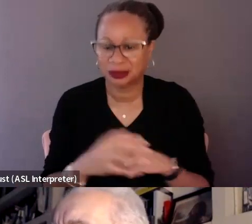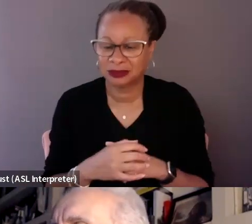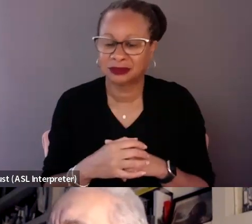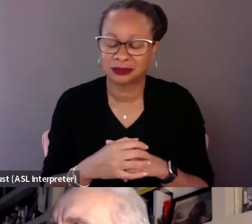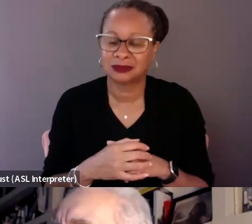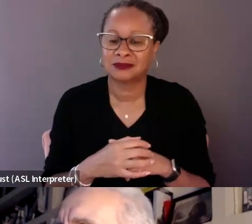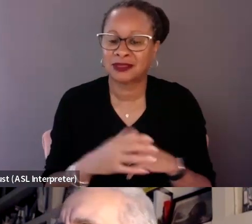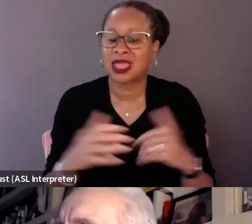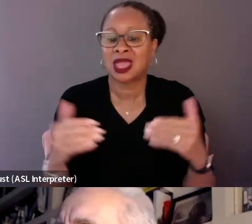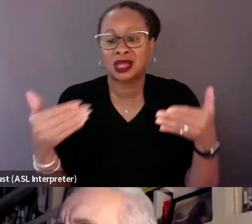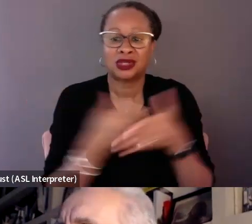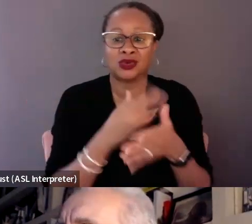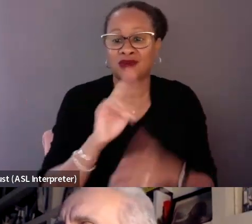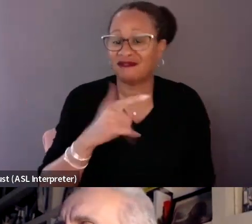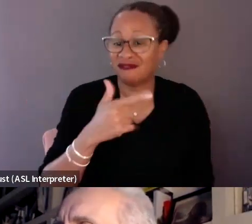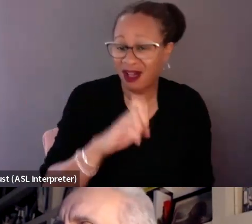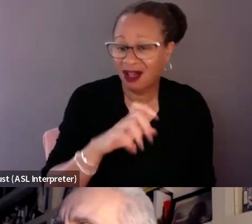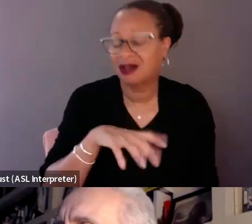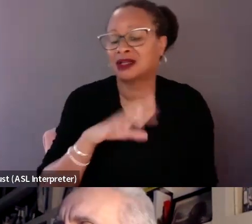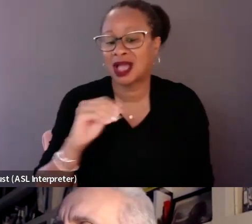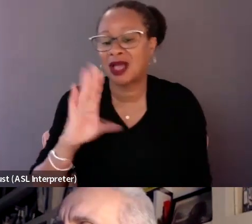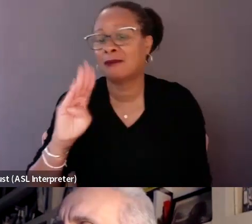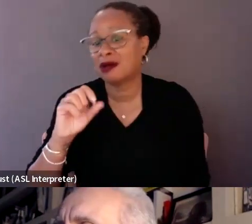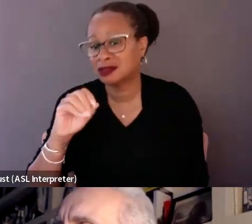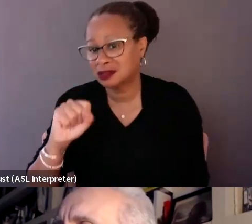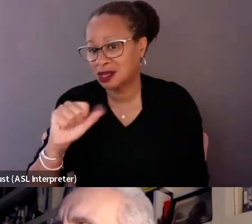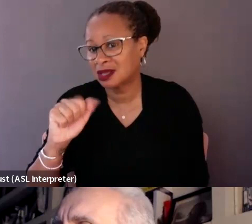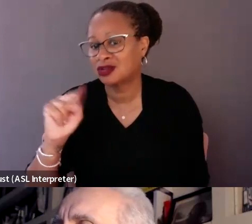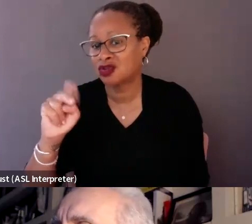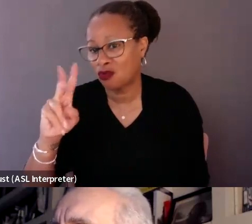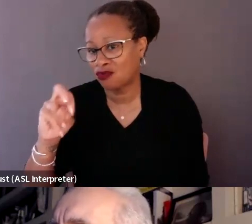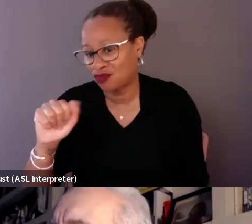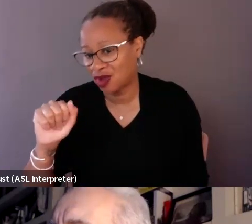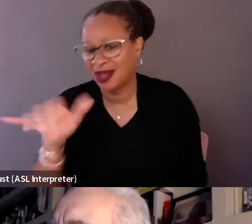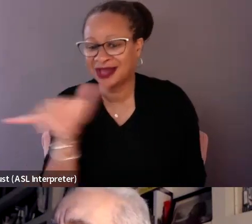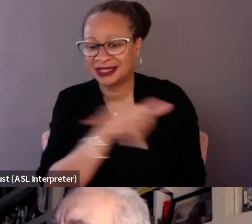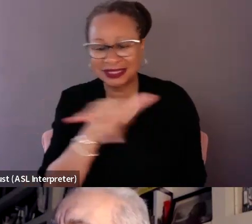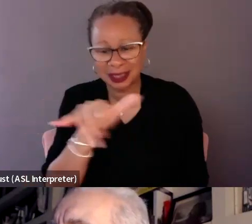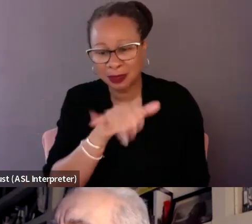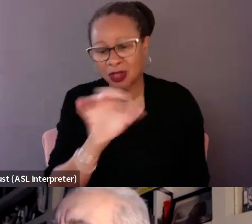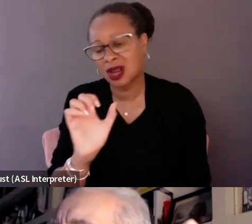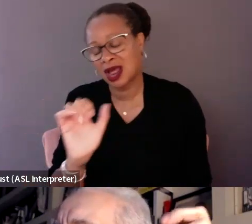With Nouvelle Vague and Bossa Nova being so simultaneously